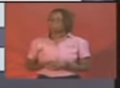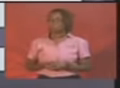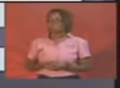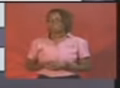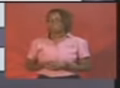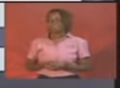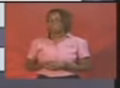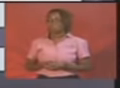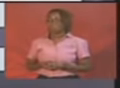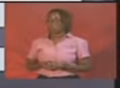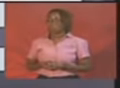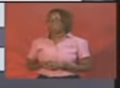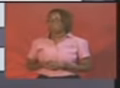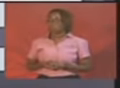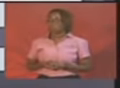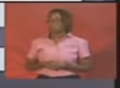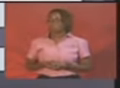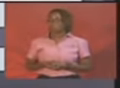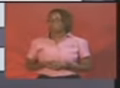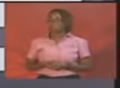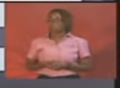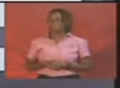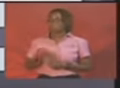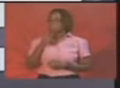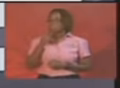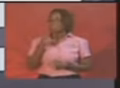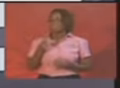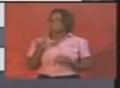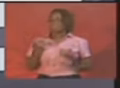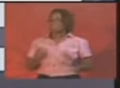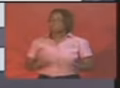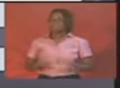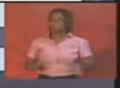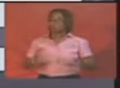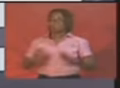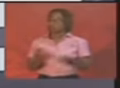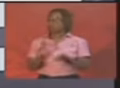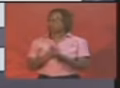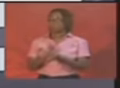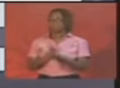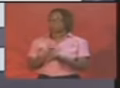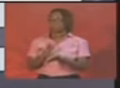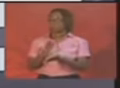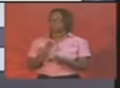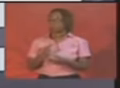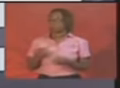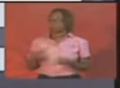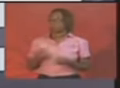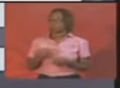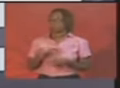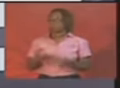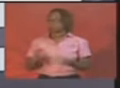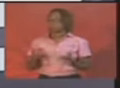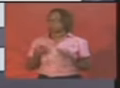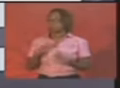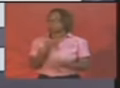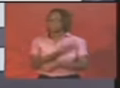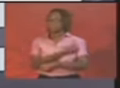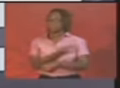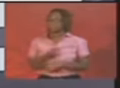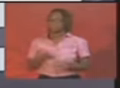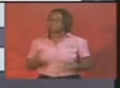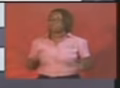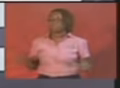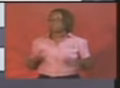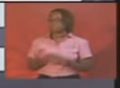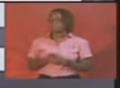as you mentioned, that the kids aren't being vaccinated, but as we roll out, it's going to be a watch carefully. So I think